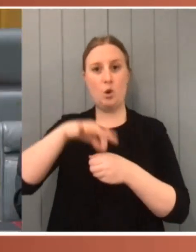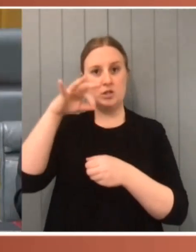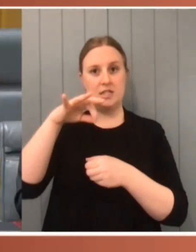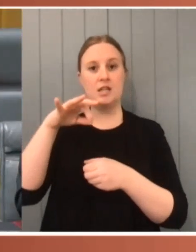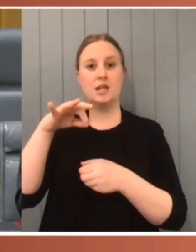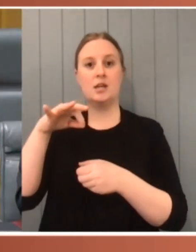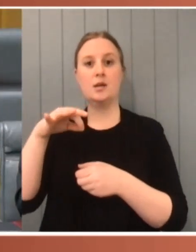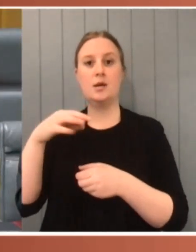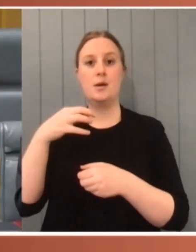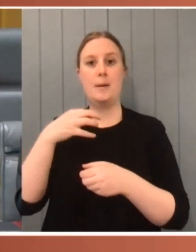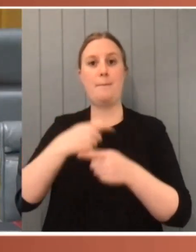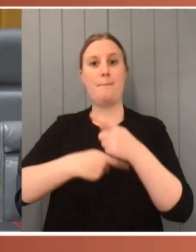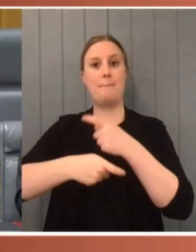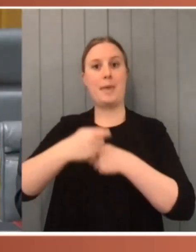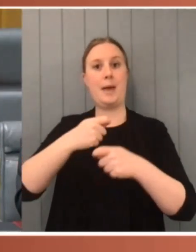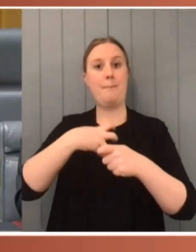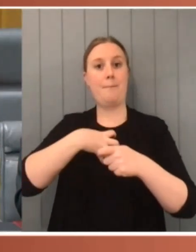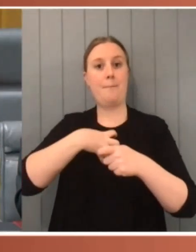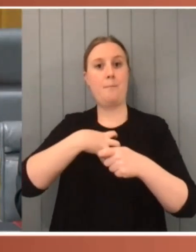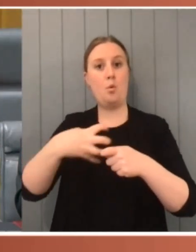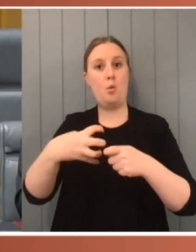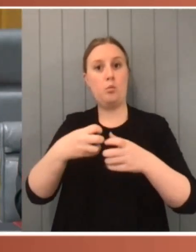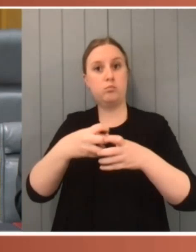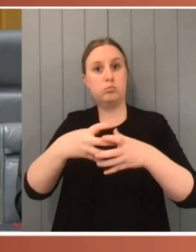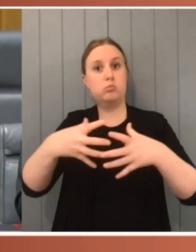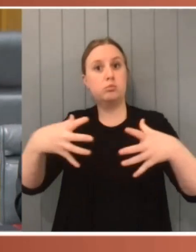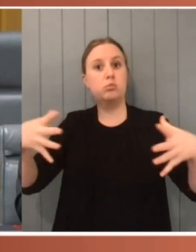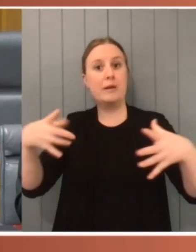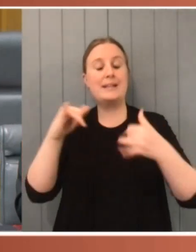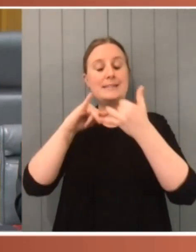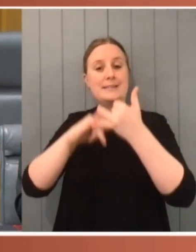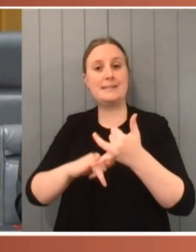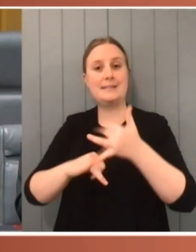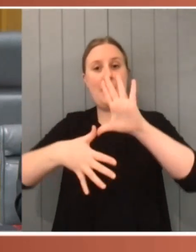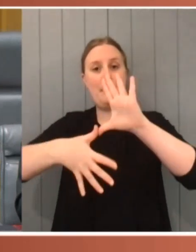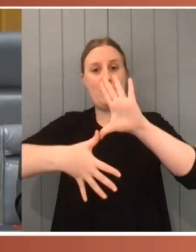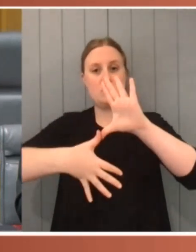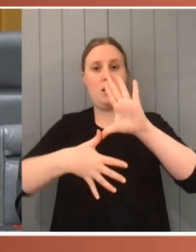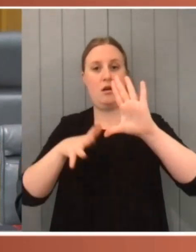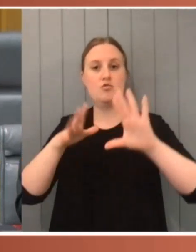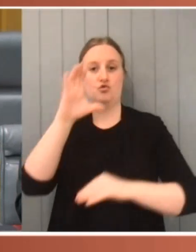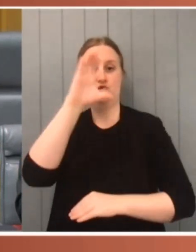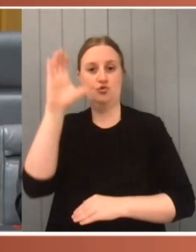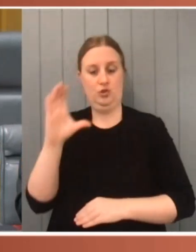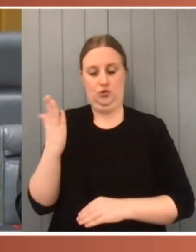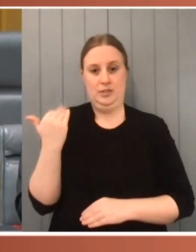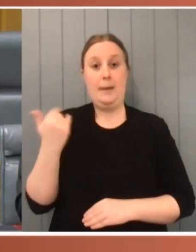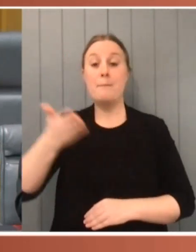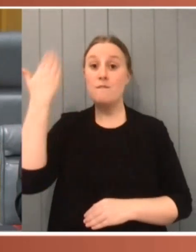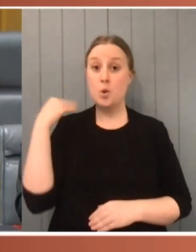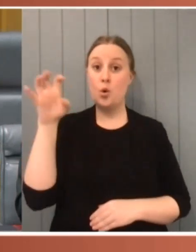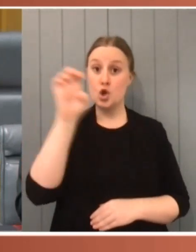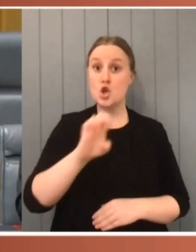America, South American countries in more recent times. It used to have a strong presence in Europe, for